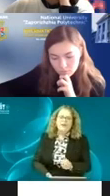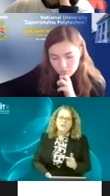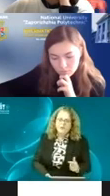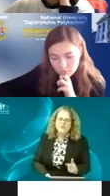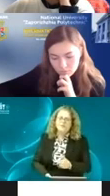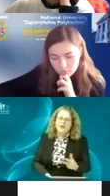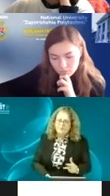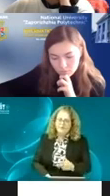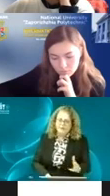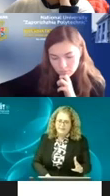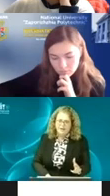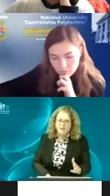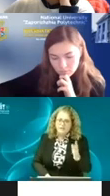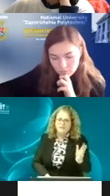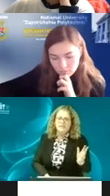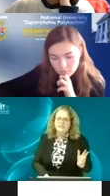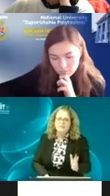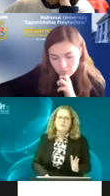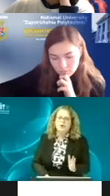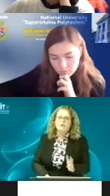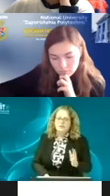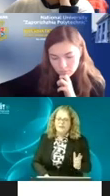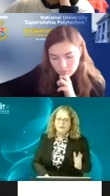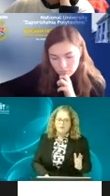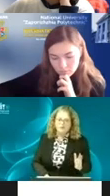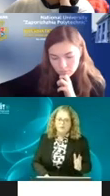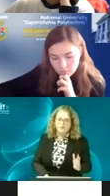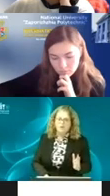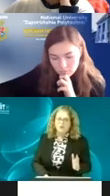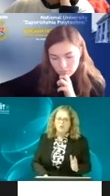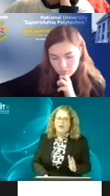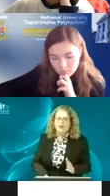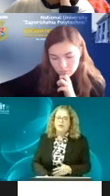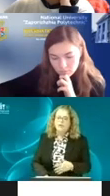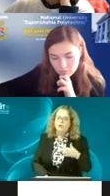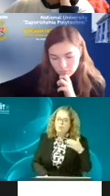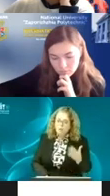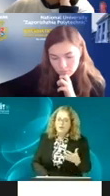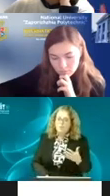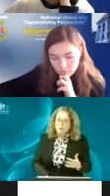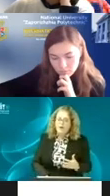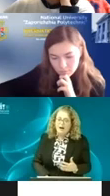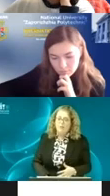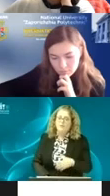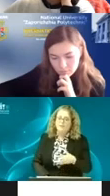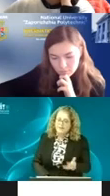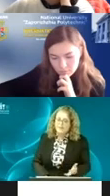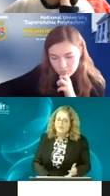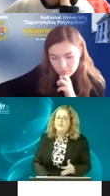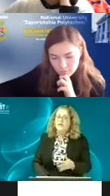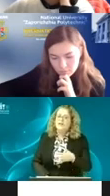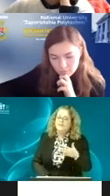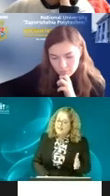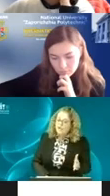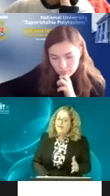no-brainer, intuitive, rapid, and intelligent. This is what the customer experience should look like. We talk more and more now about